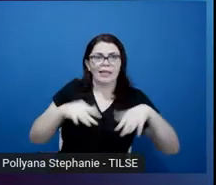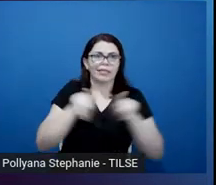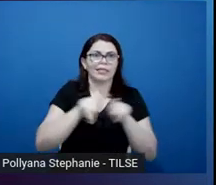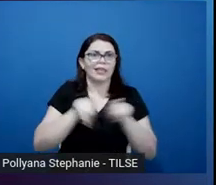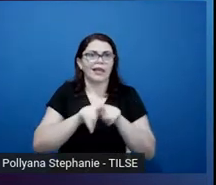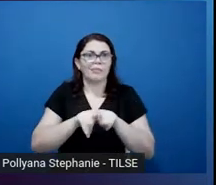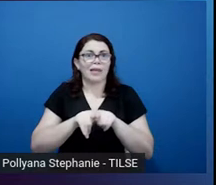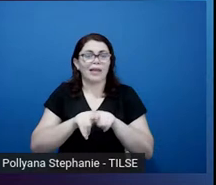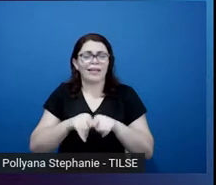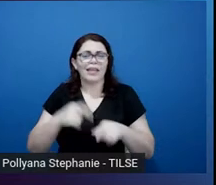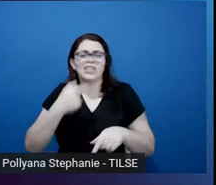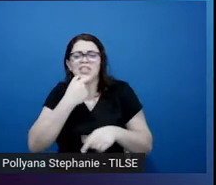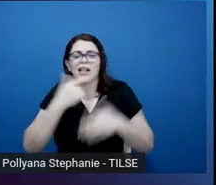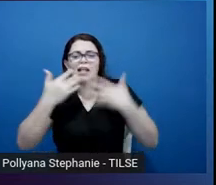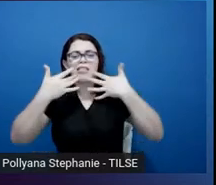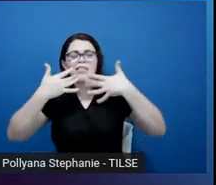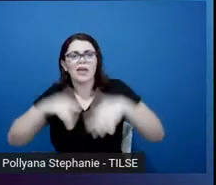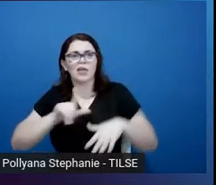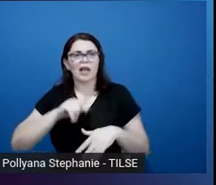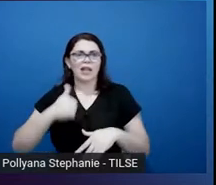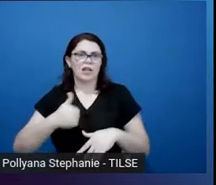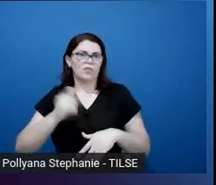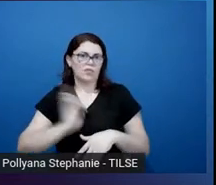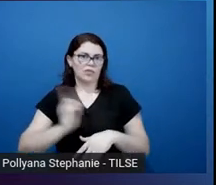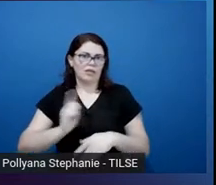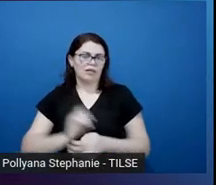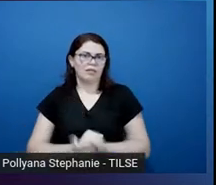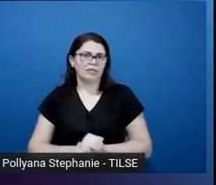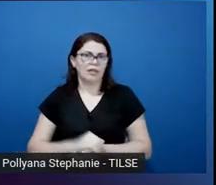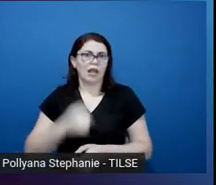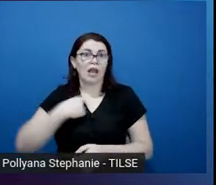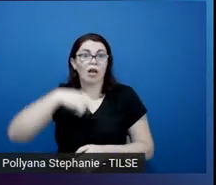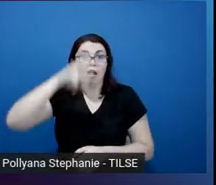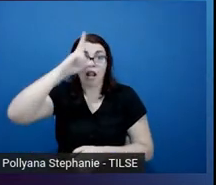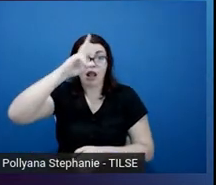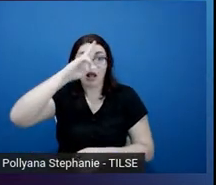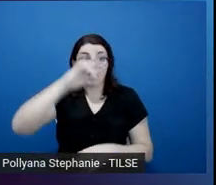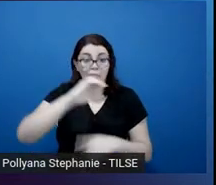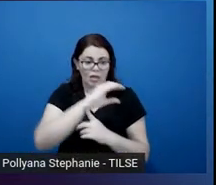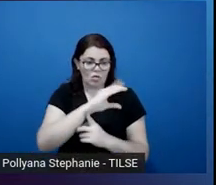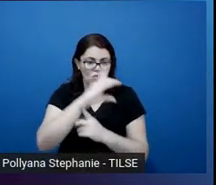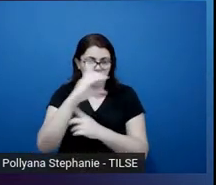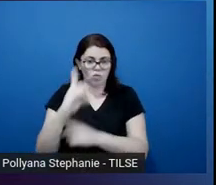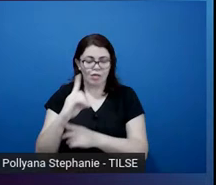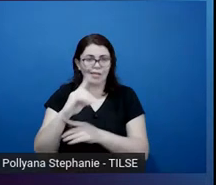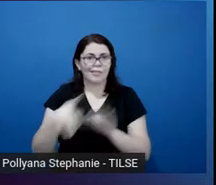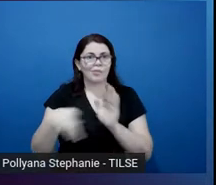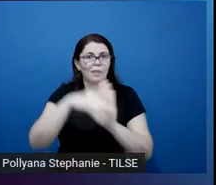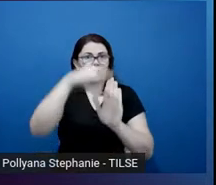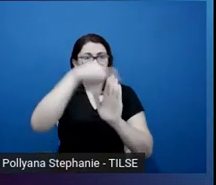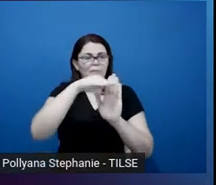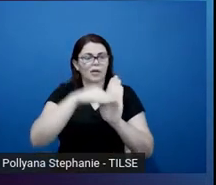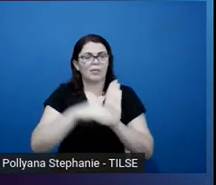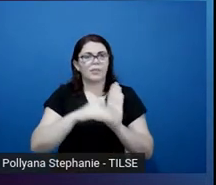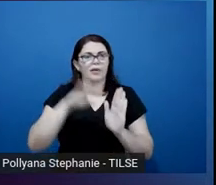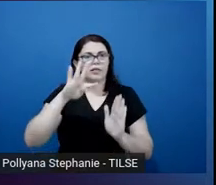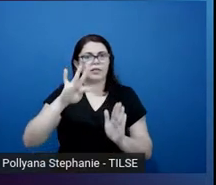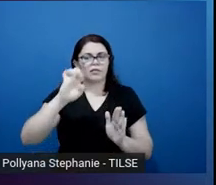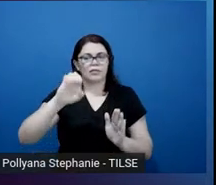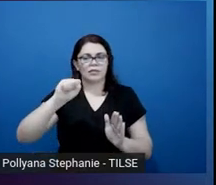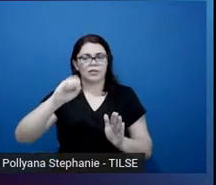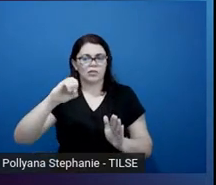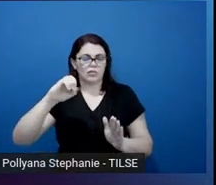English speakers. And I remember that the coordinator of the TESOL program, which is where I